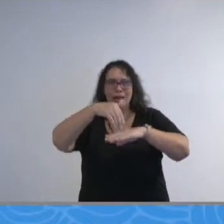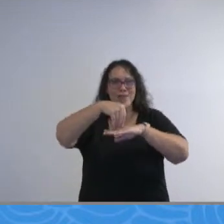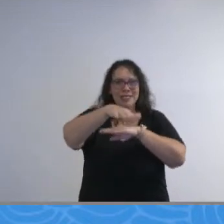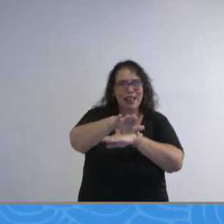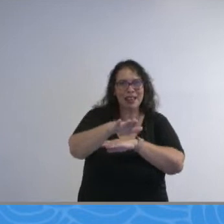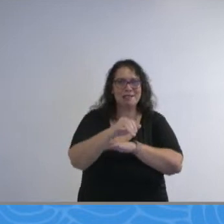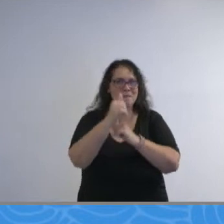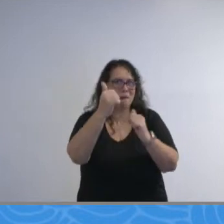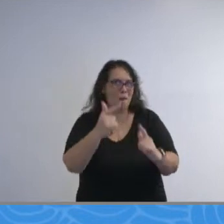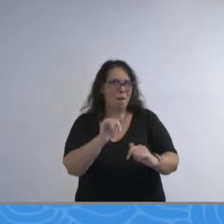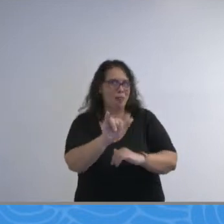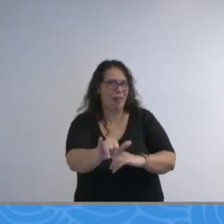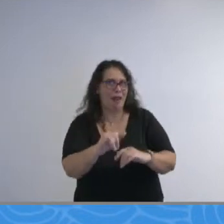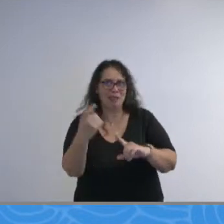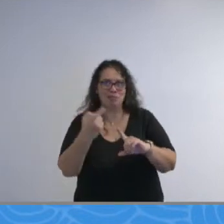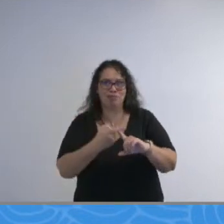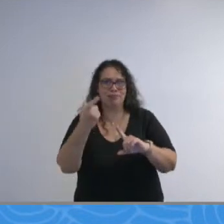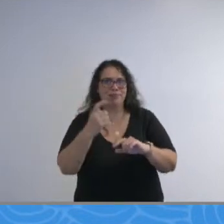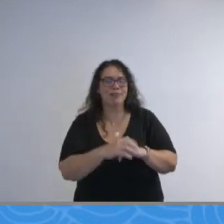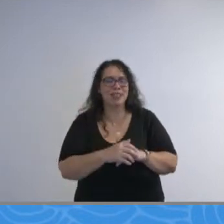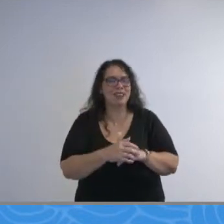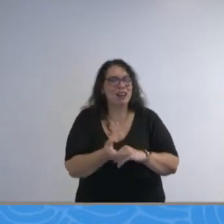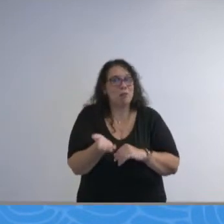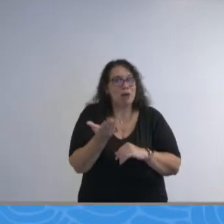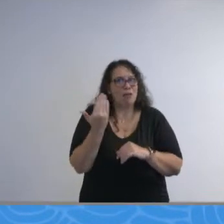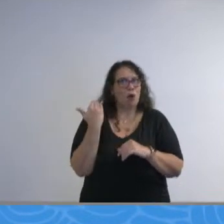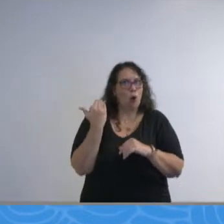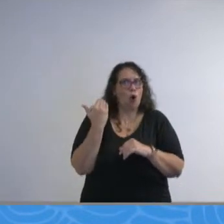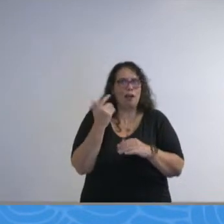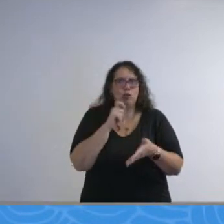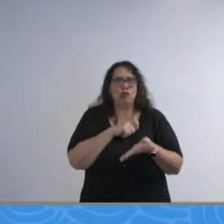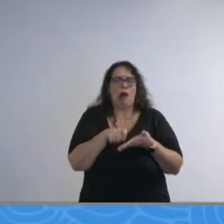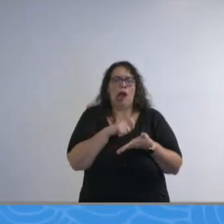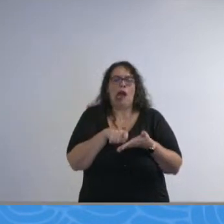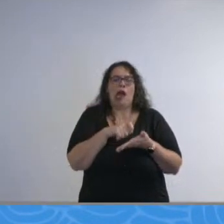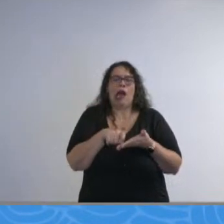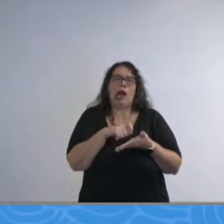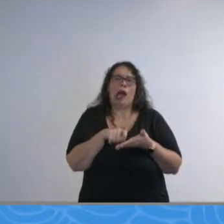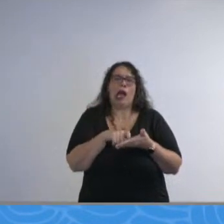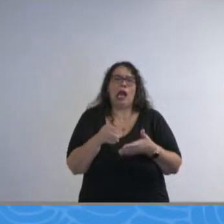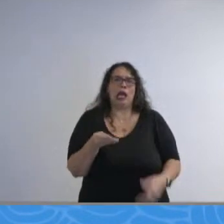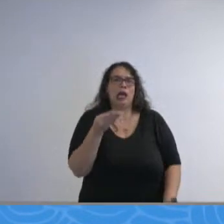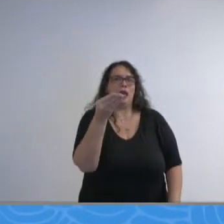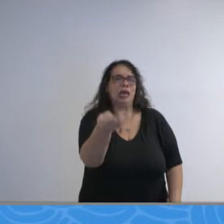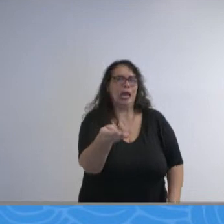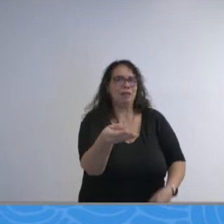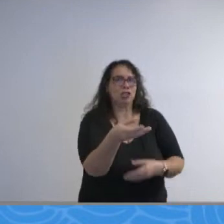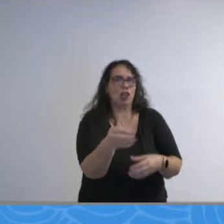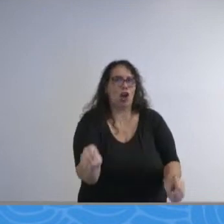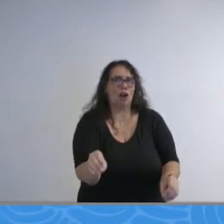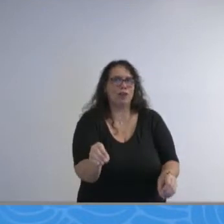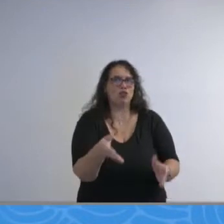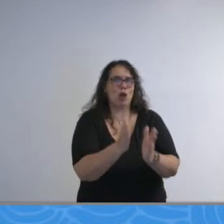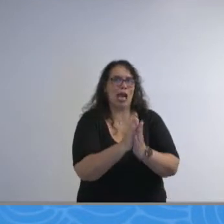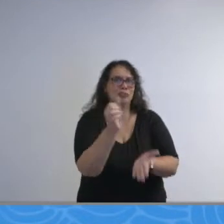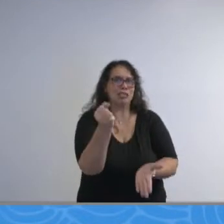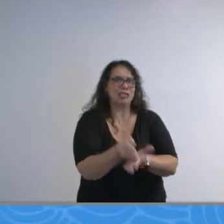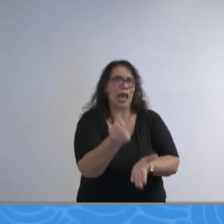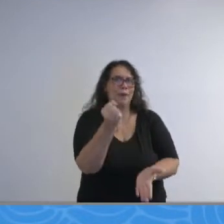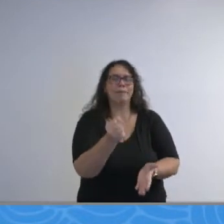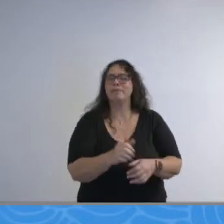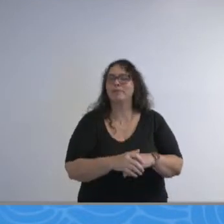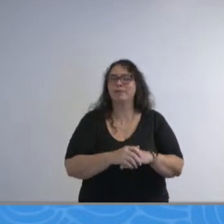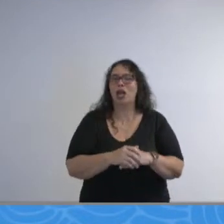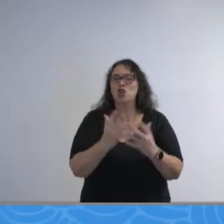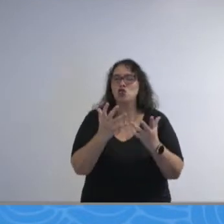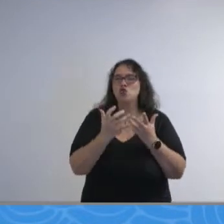and all that's automatic. Before, if you would have to go take something to the office, you would ask to get it stamped. You want to put it in